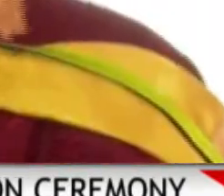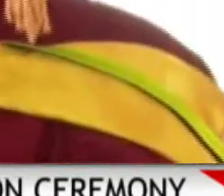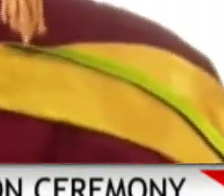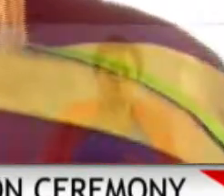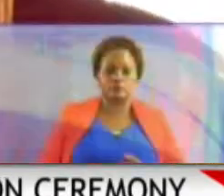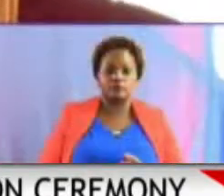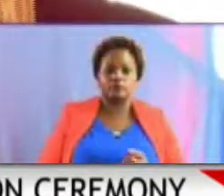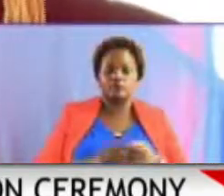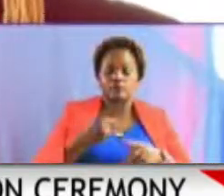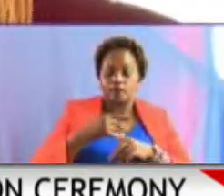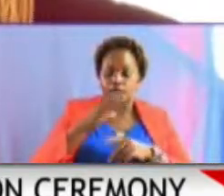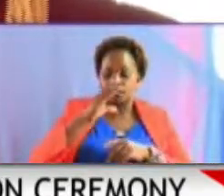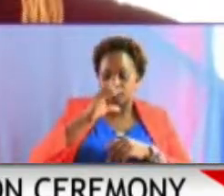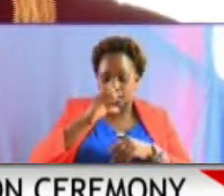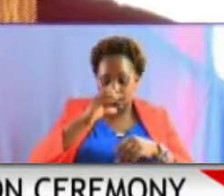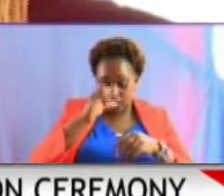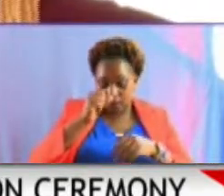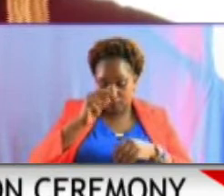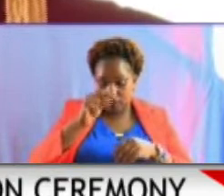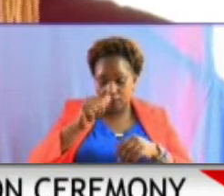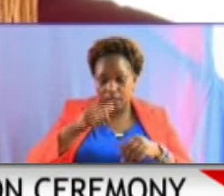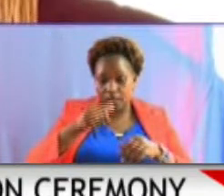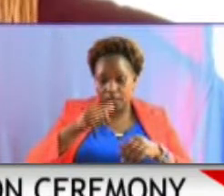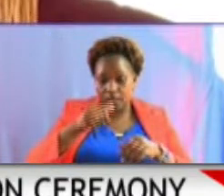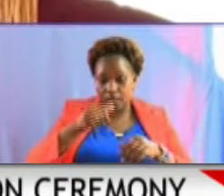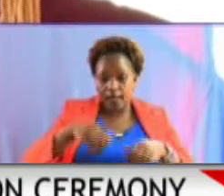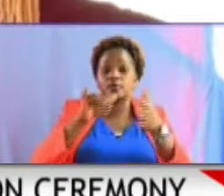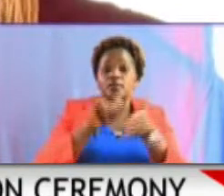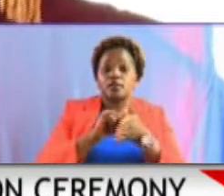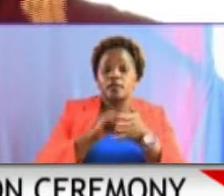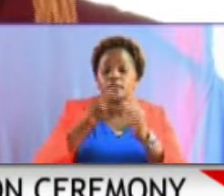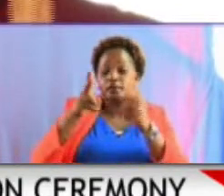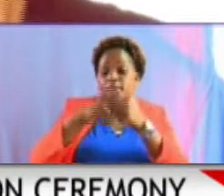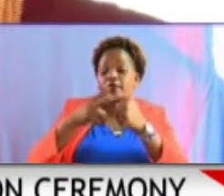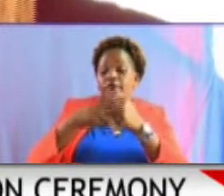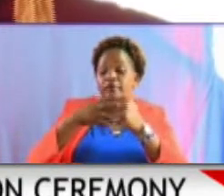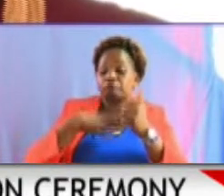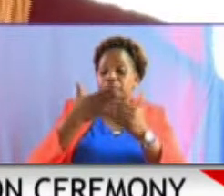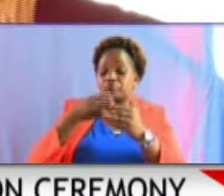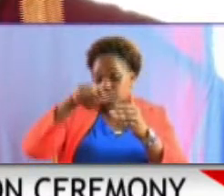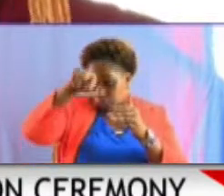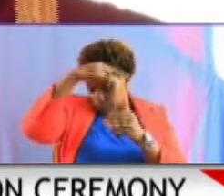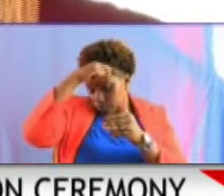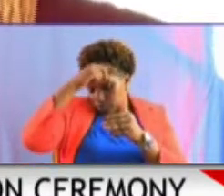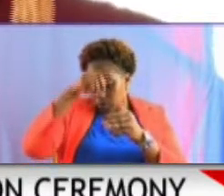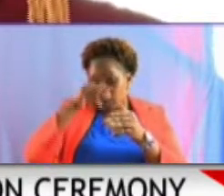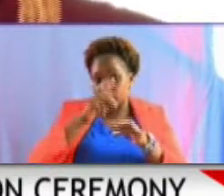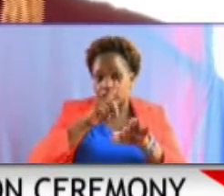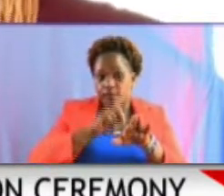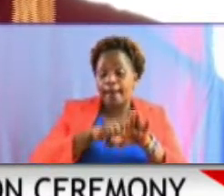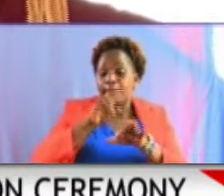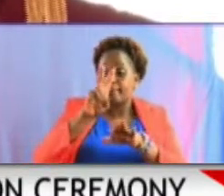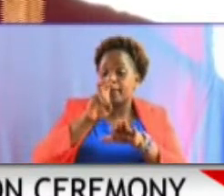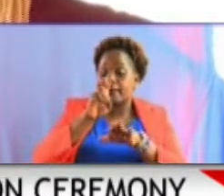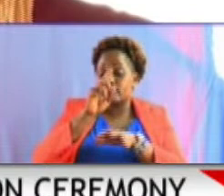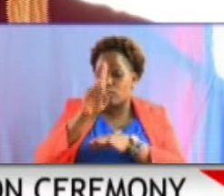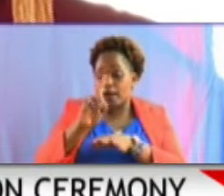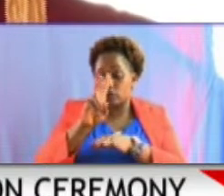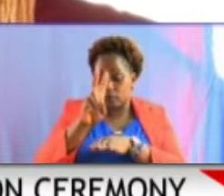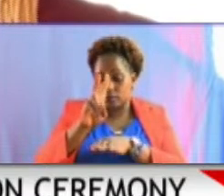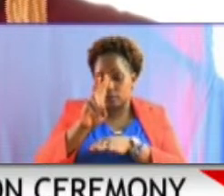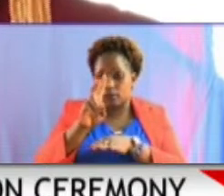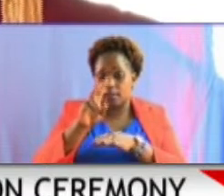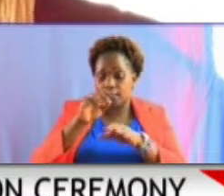Mr. Chancellor, sir, I have the honor to present the following 7 graduates who during the